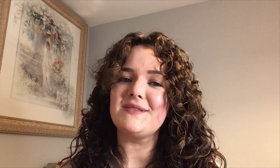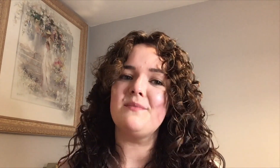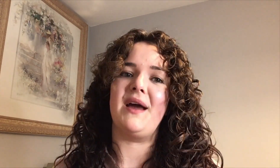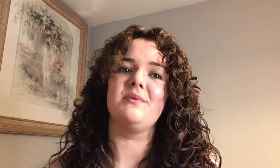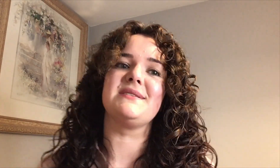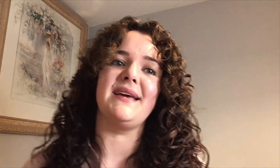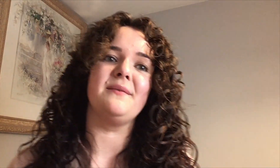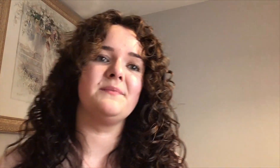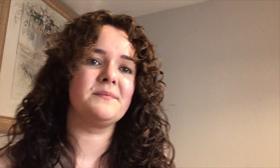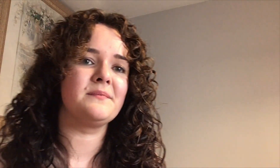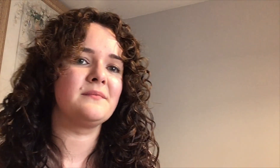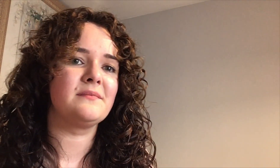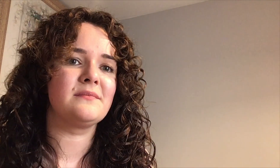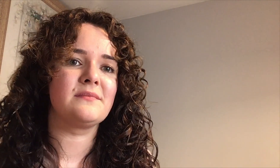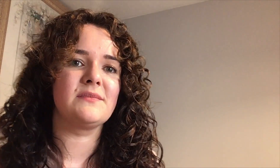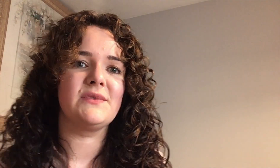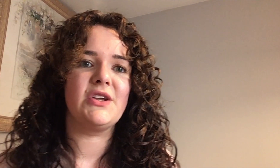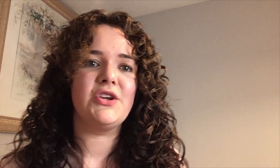But what does the Bible say?